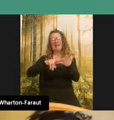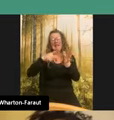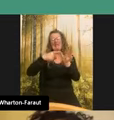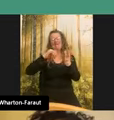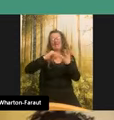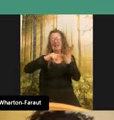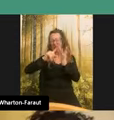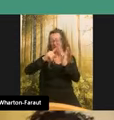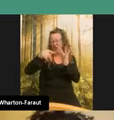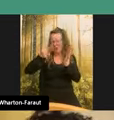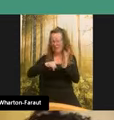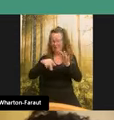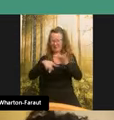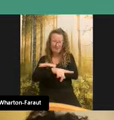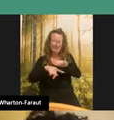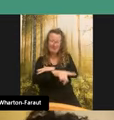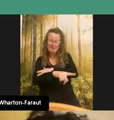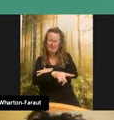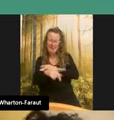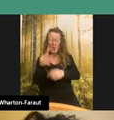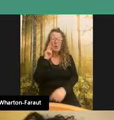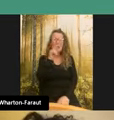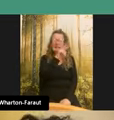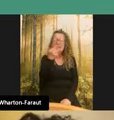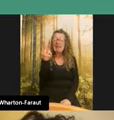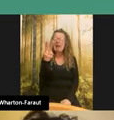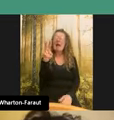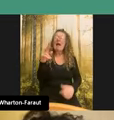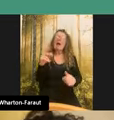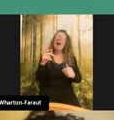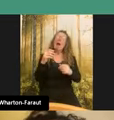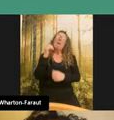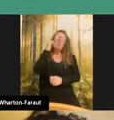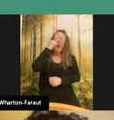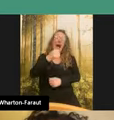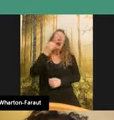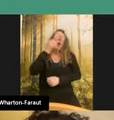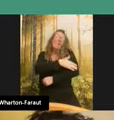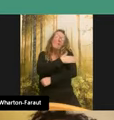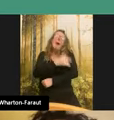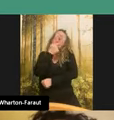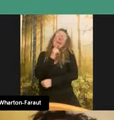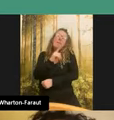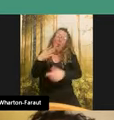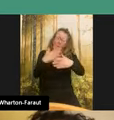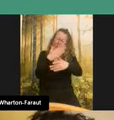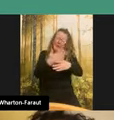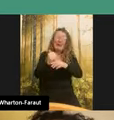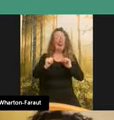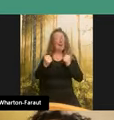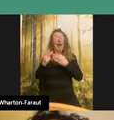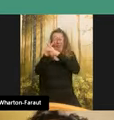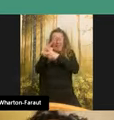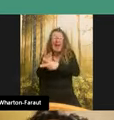of incredible healthcare people, black and brown people who work in healthcare, who have directed